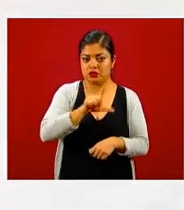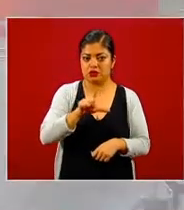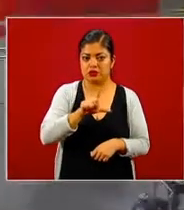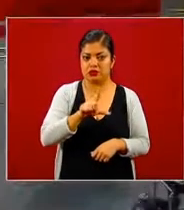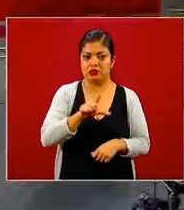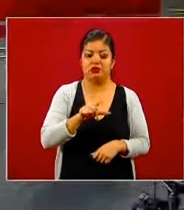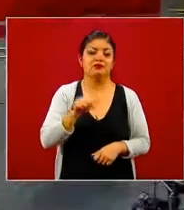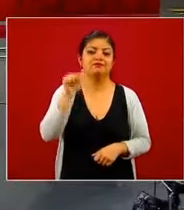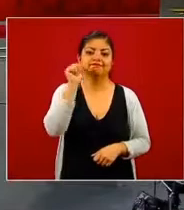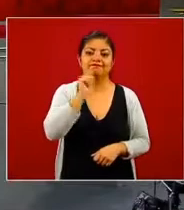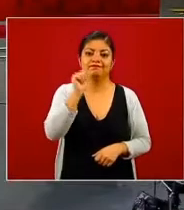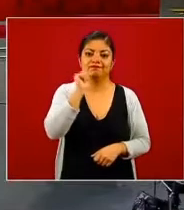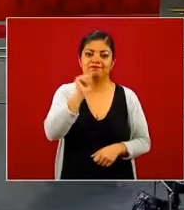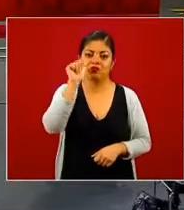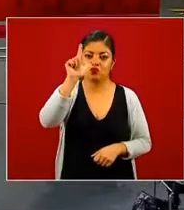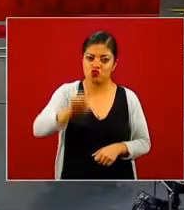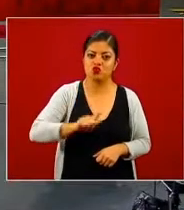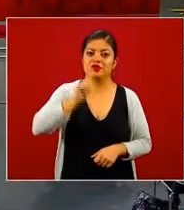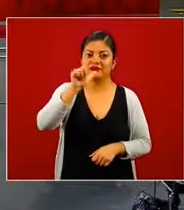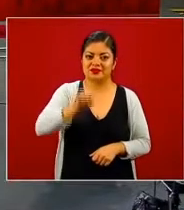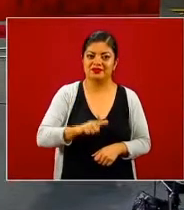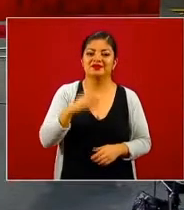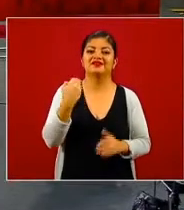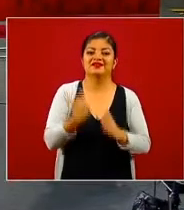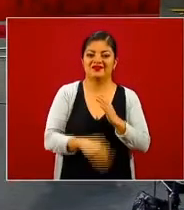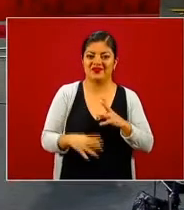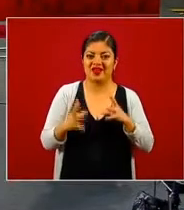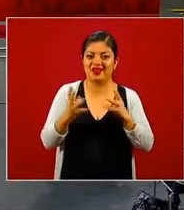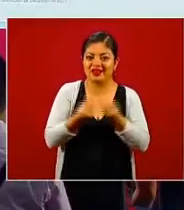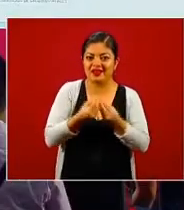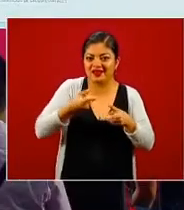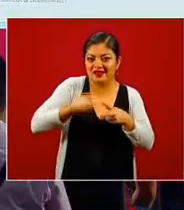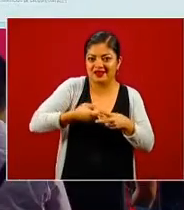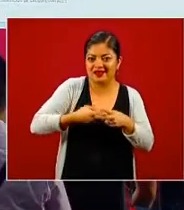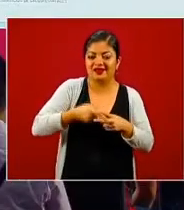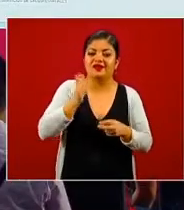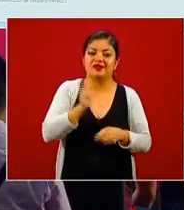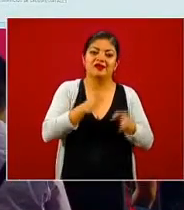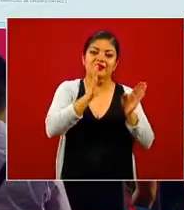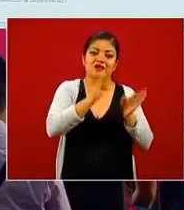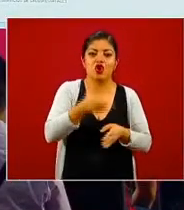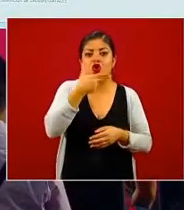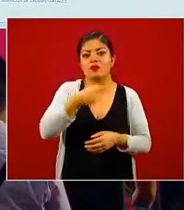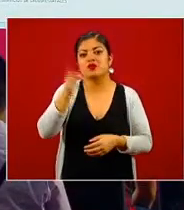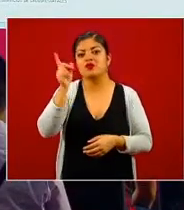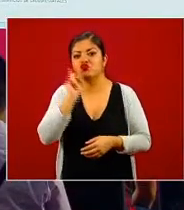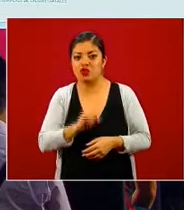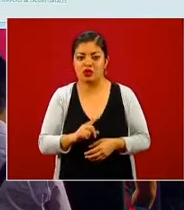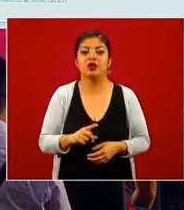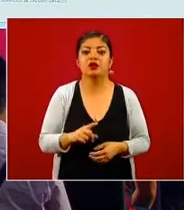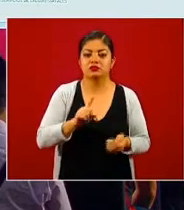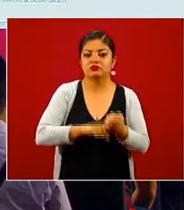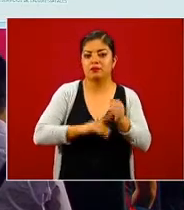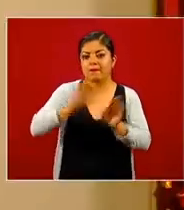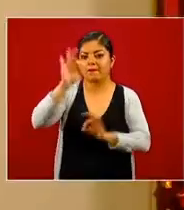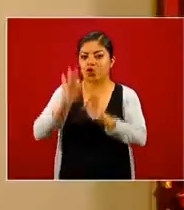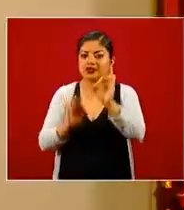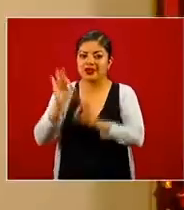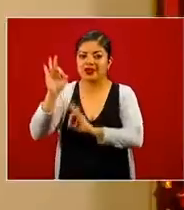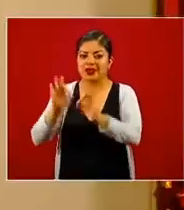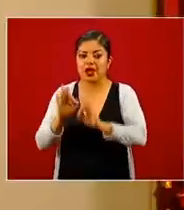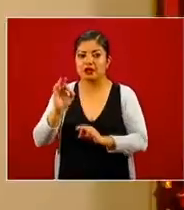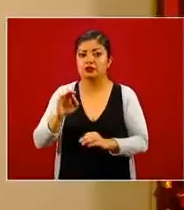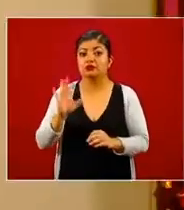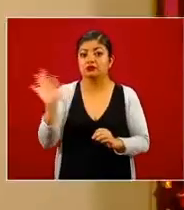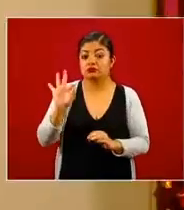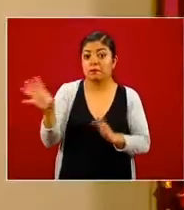Today is Monday, and we're going to update the information that we do each Monday, and that has to do with